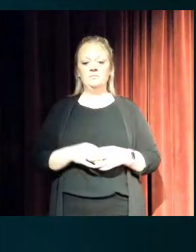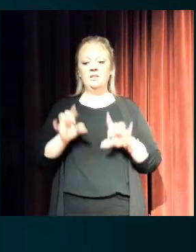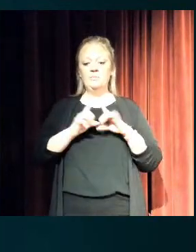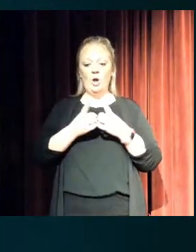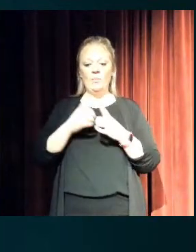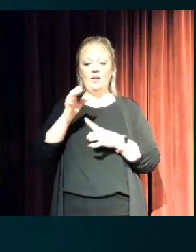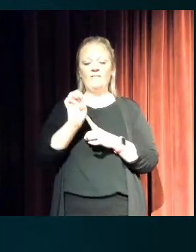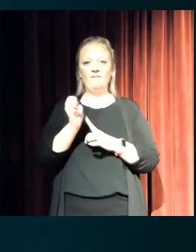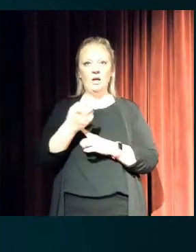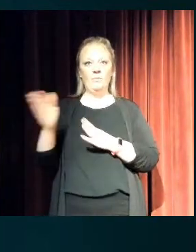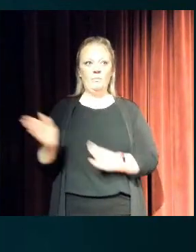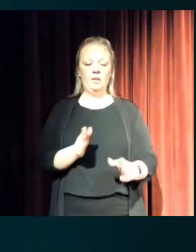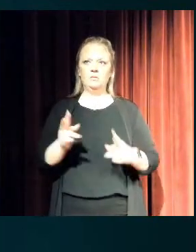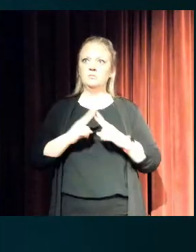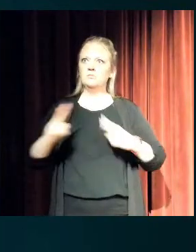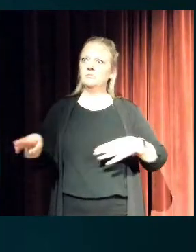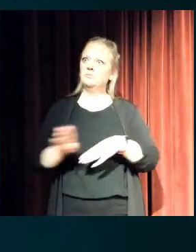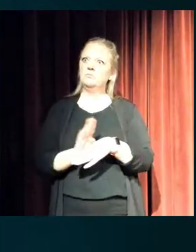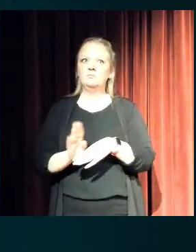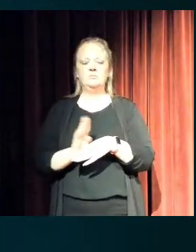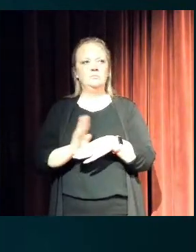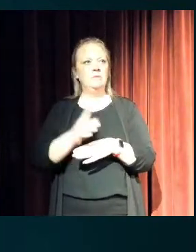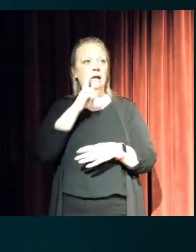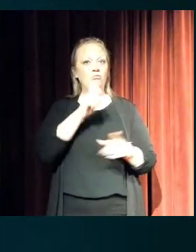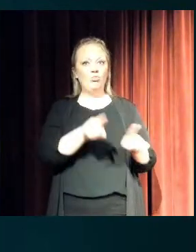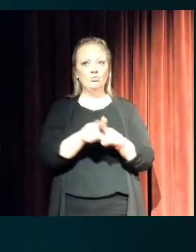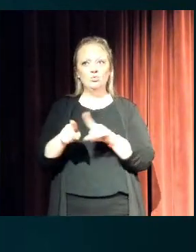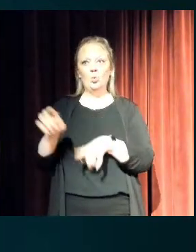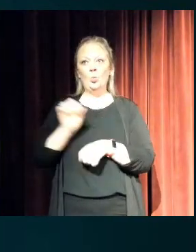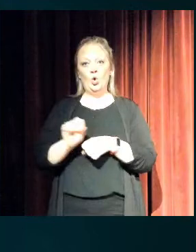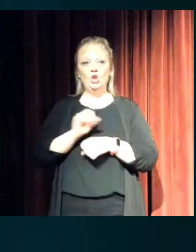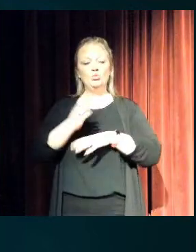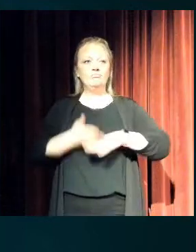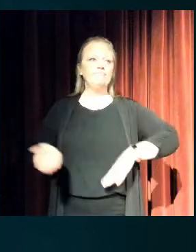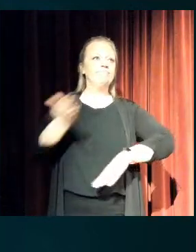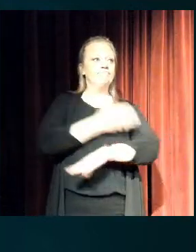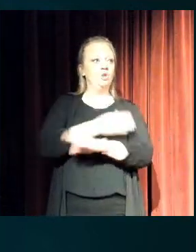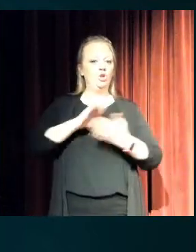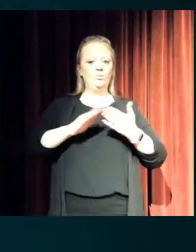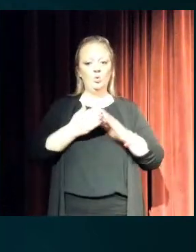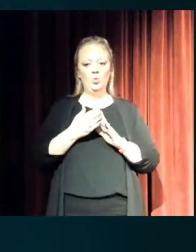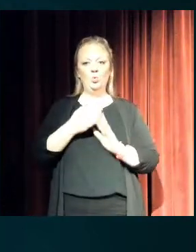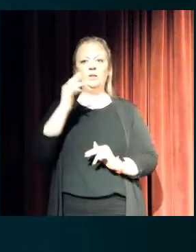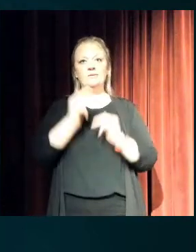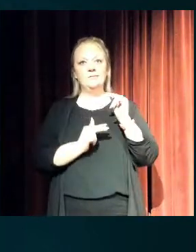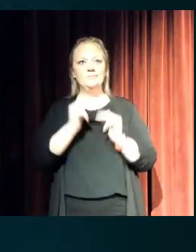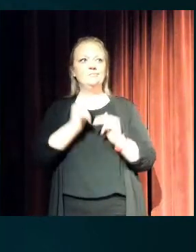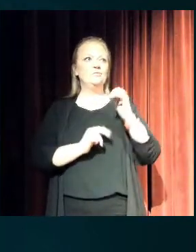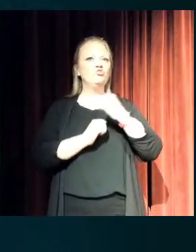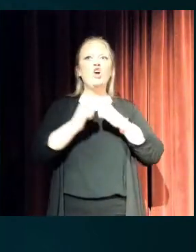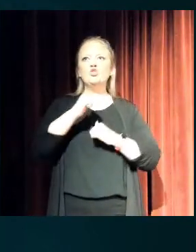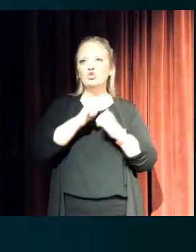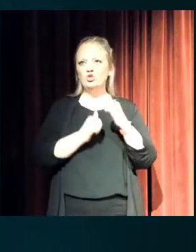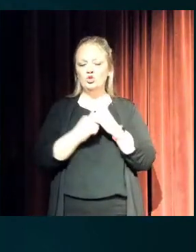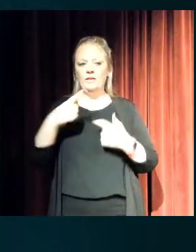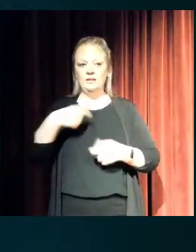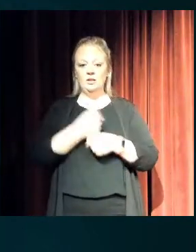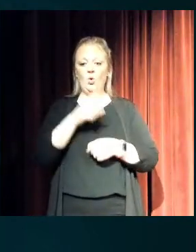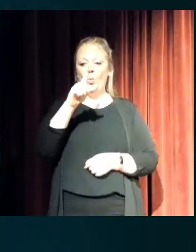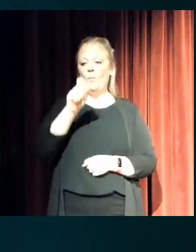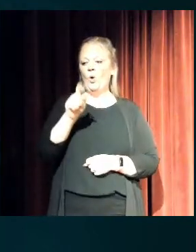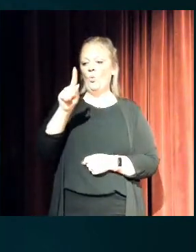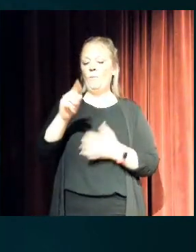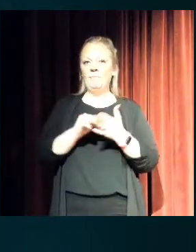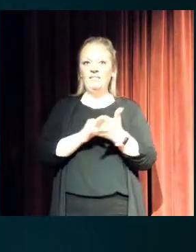Environment and Planning is going to be very busy because they are also working to improve our community's infrastructure this year, with